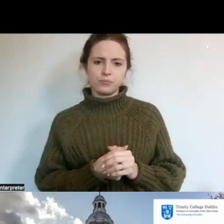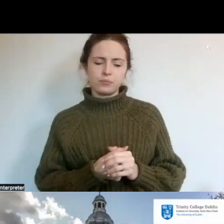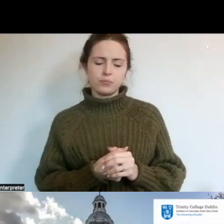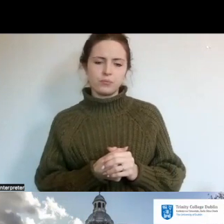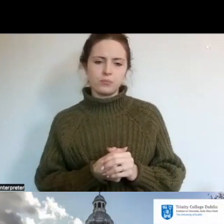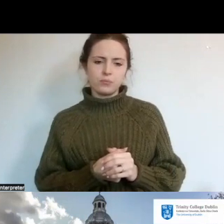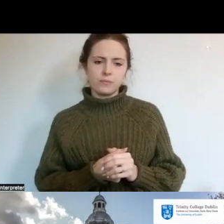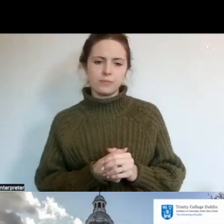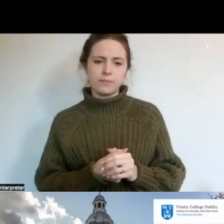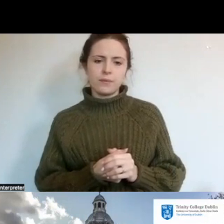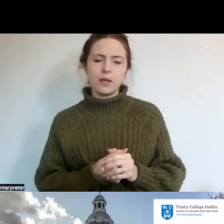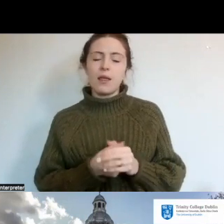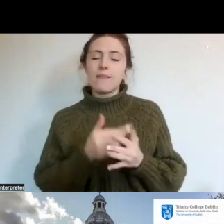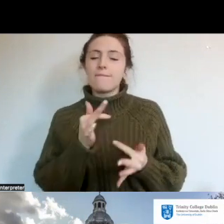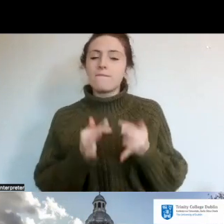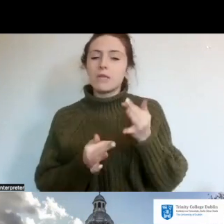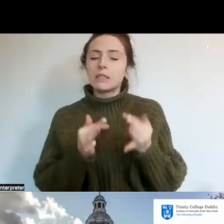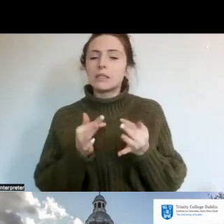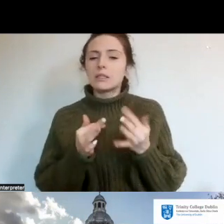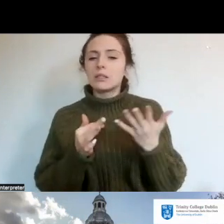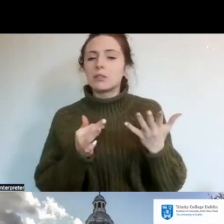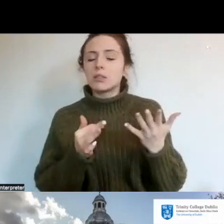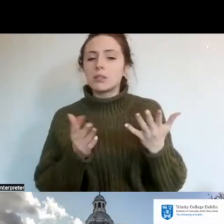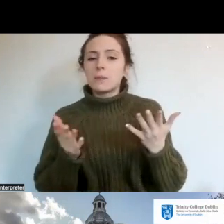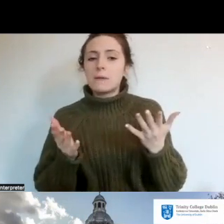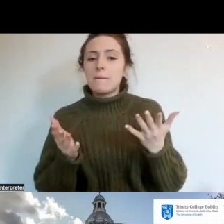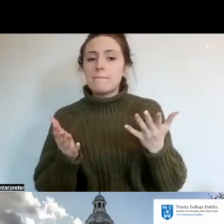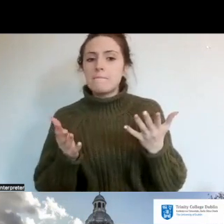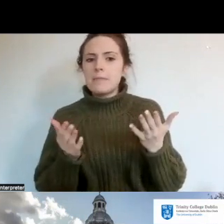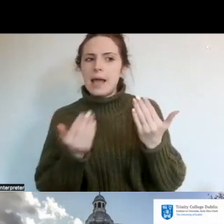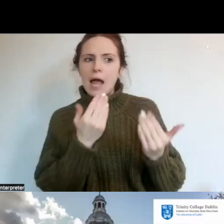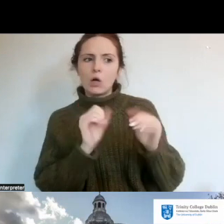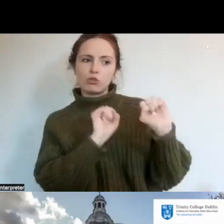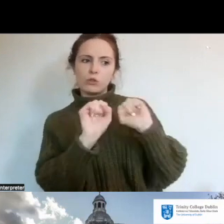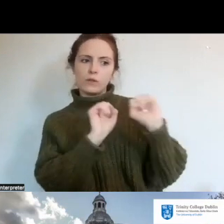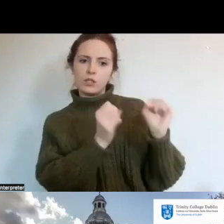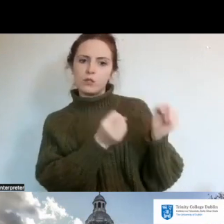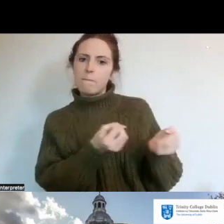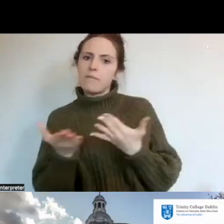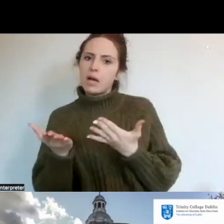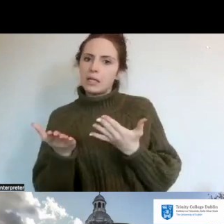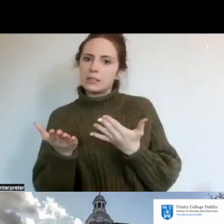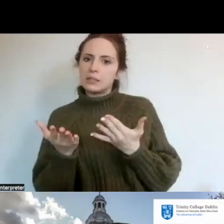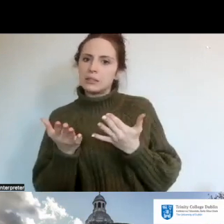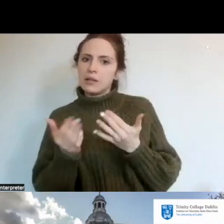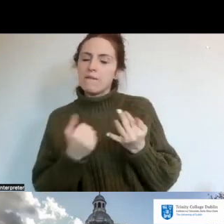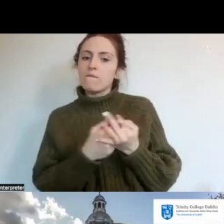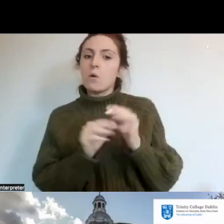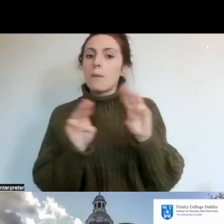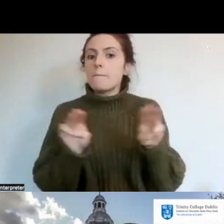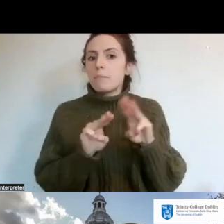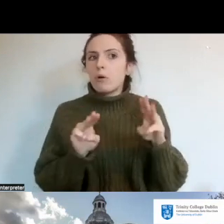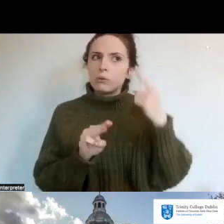A lot of the findings also focused around how service is provided to people with intellectual disability as they age,